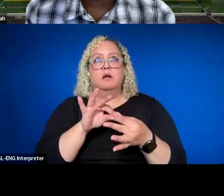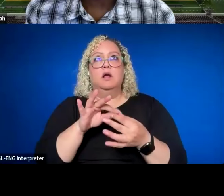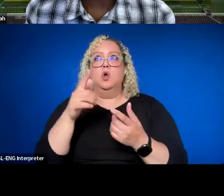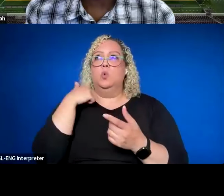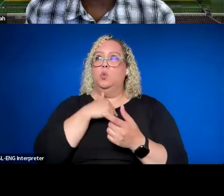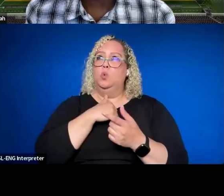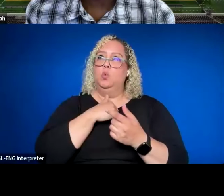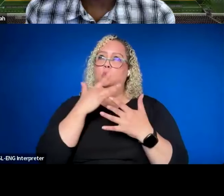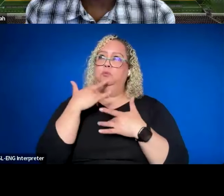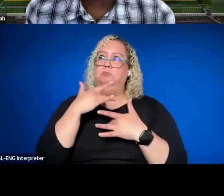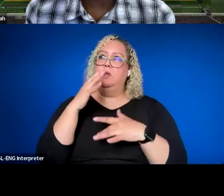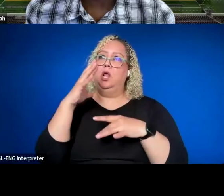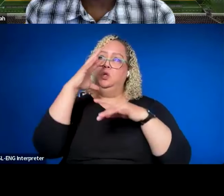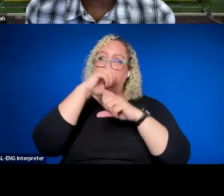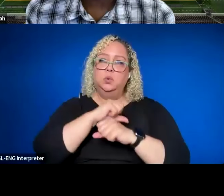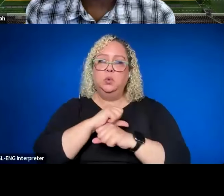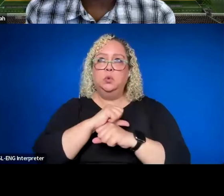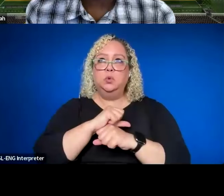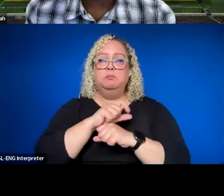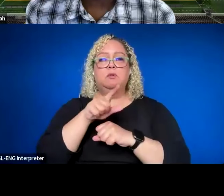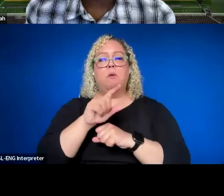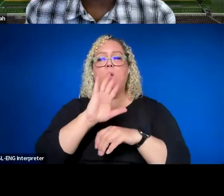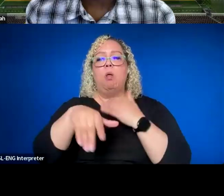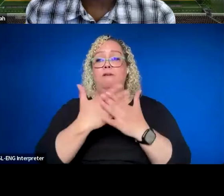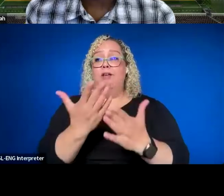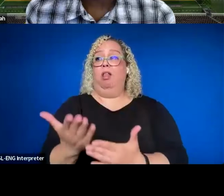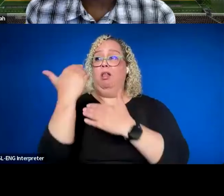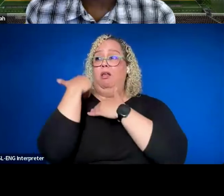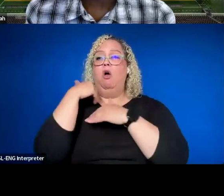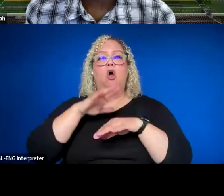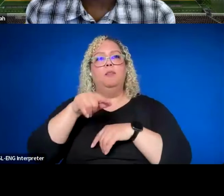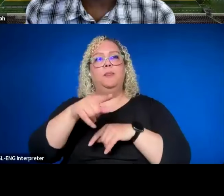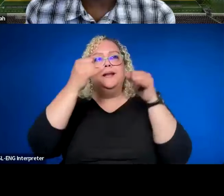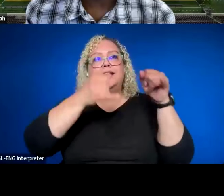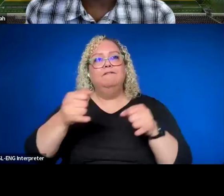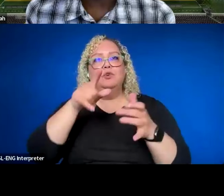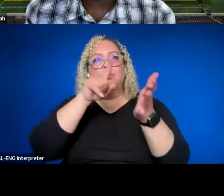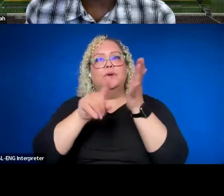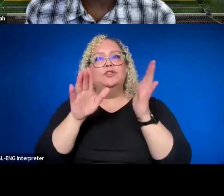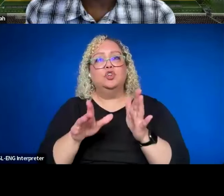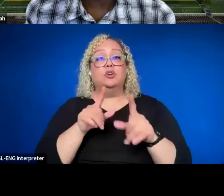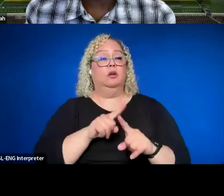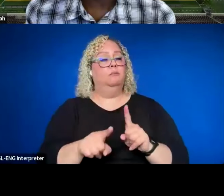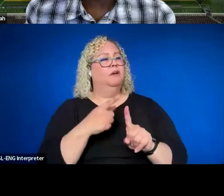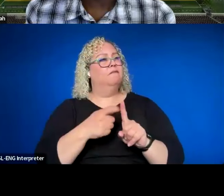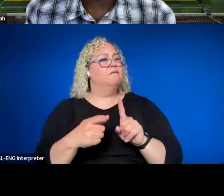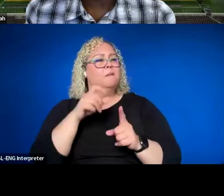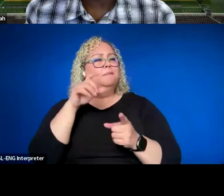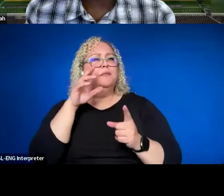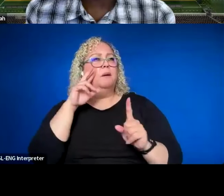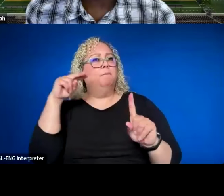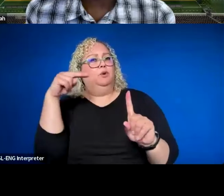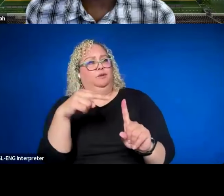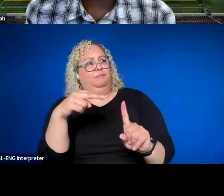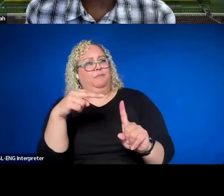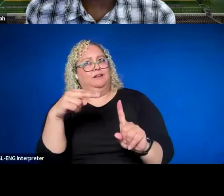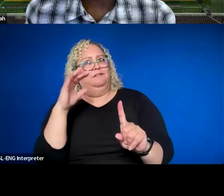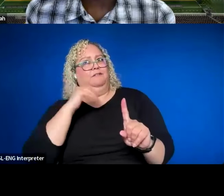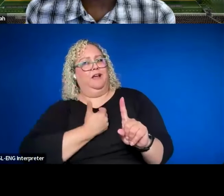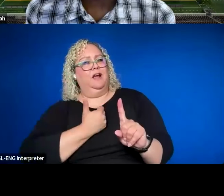on the individual researcher. And I would say from the perspective of the academic health center, we have to recognize,